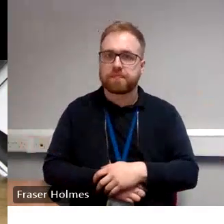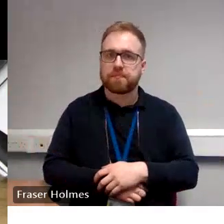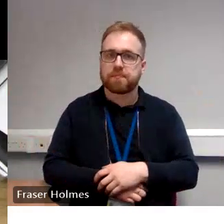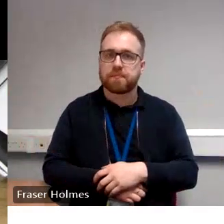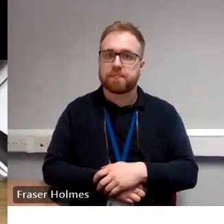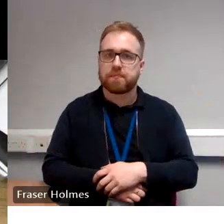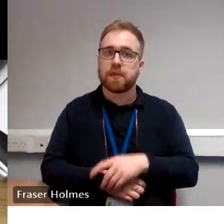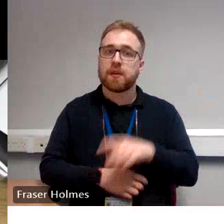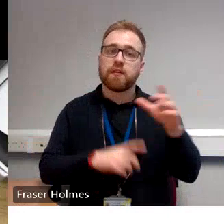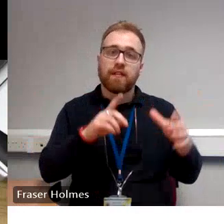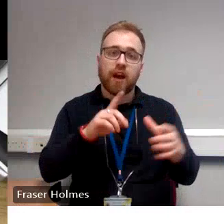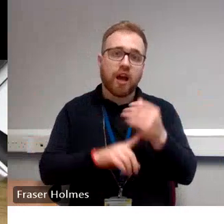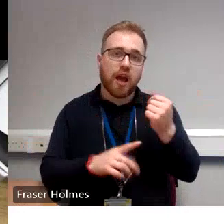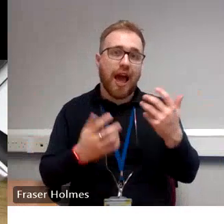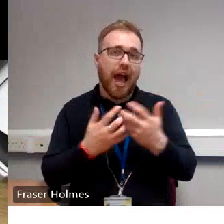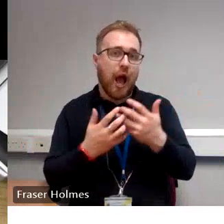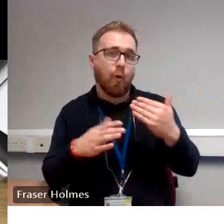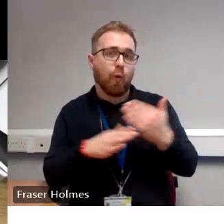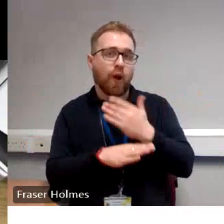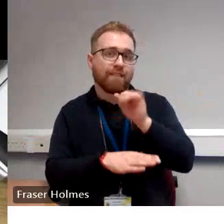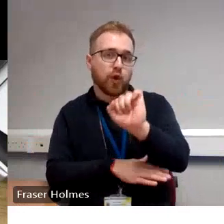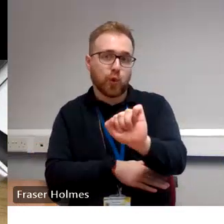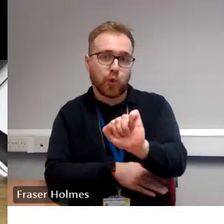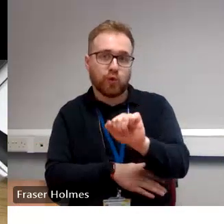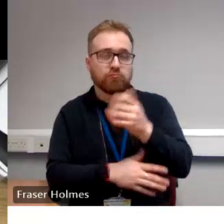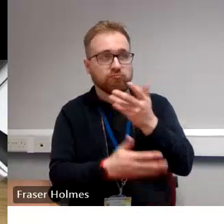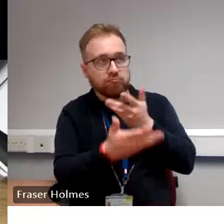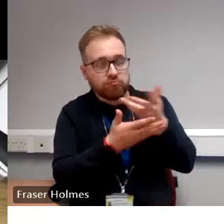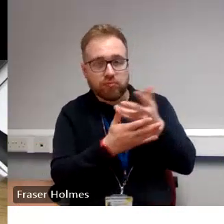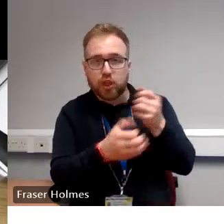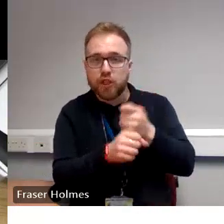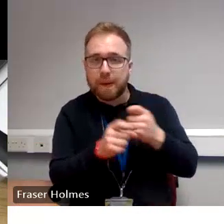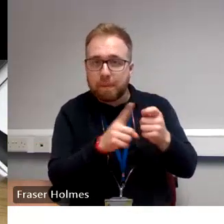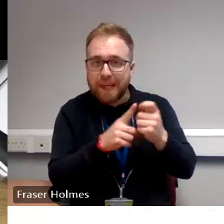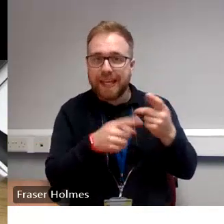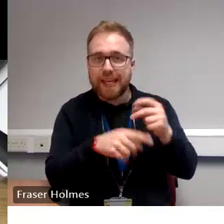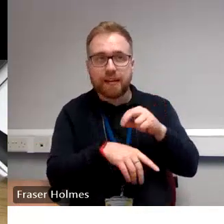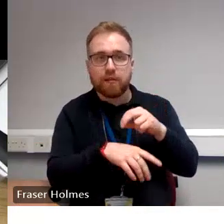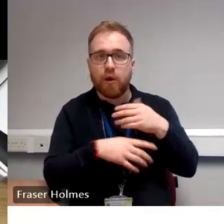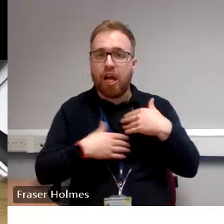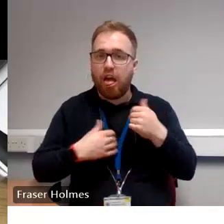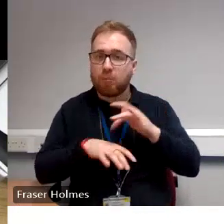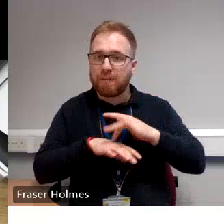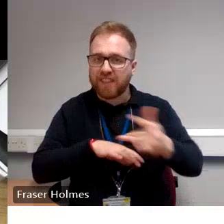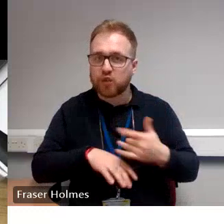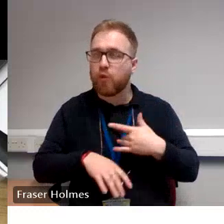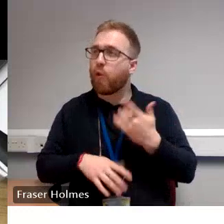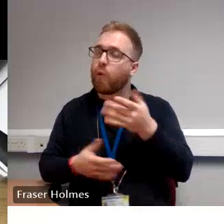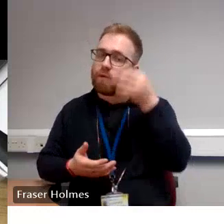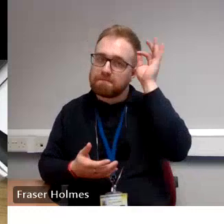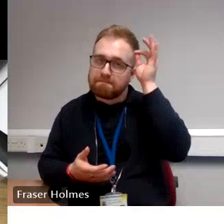To find out how it can work for you, talk to your doctor, health professional, or local authority today.